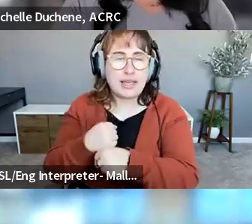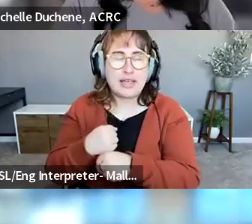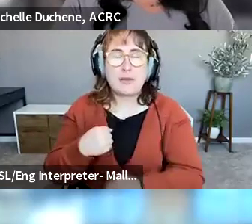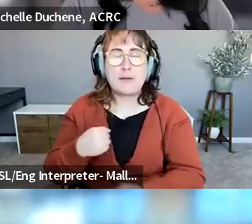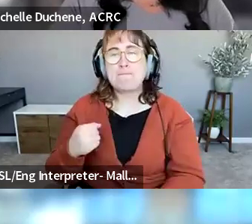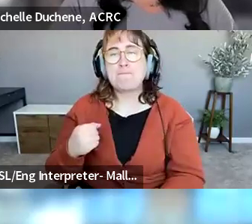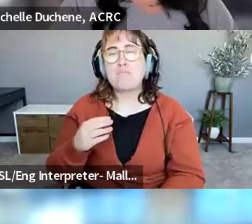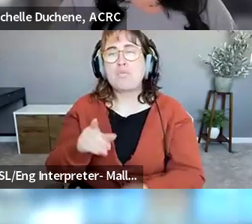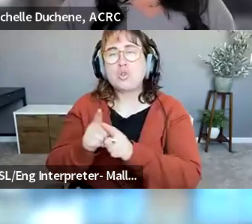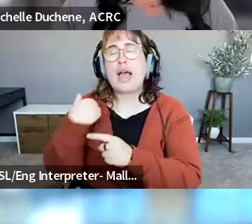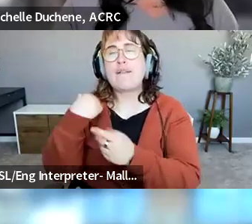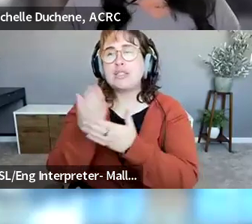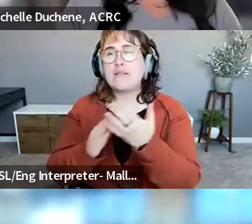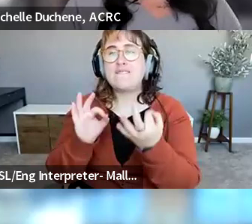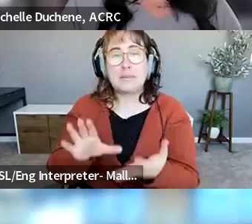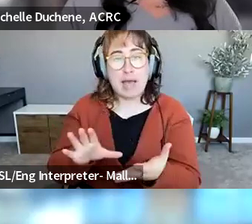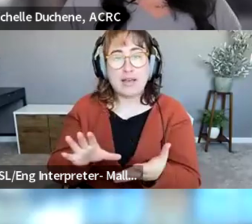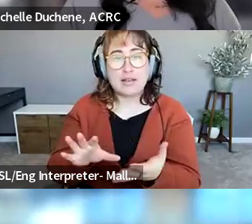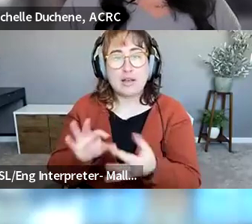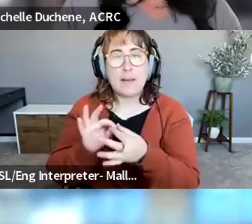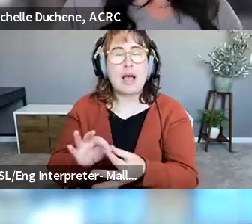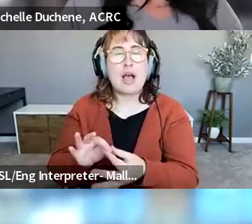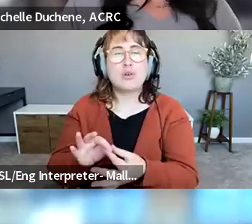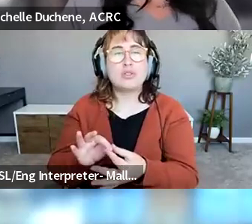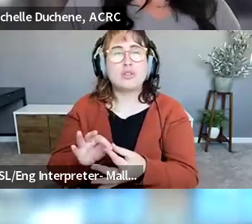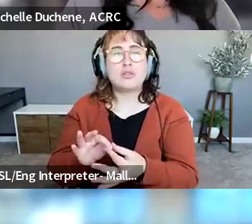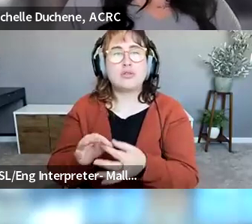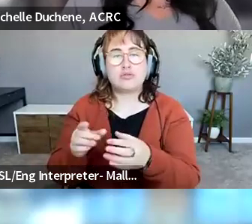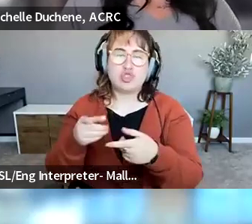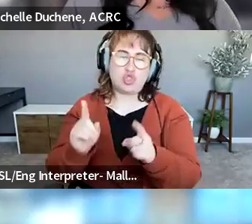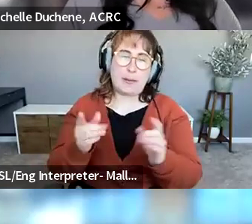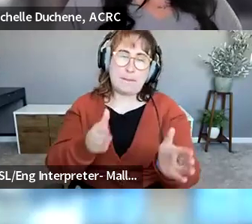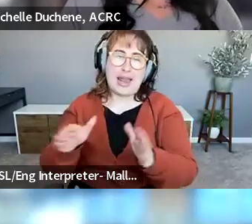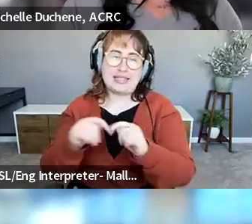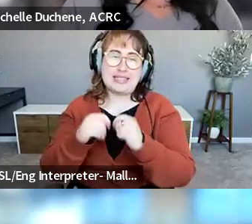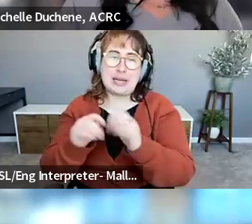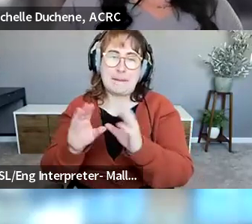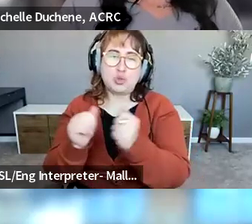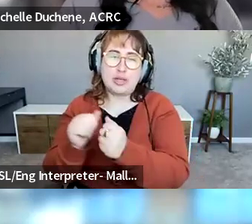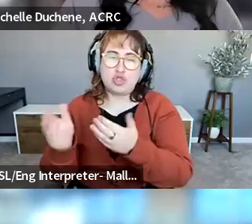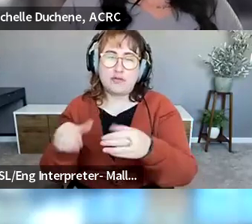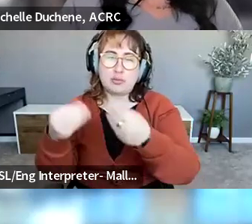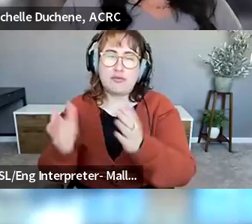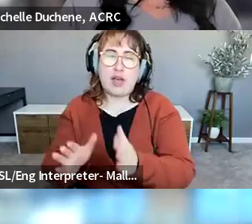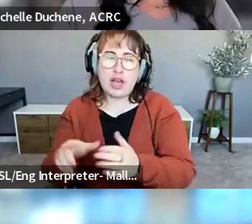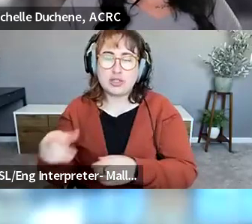Also, there was some feedback about in planning team meetings sometimes with service providers